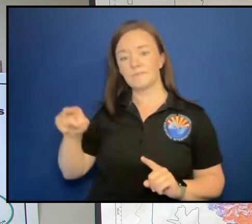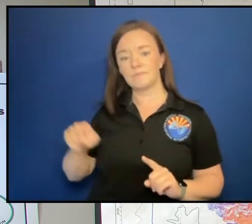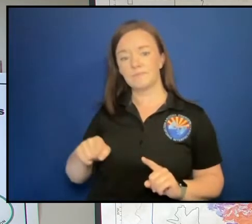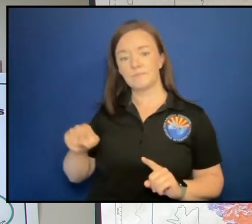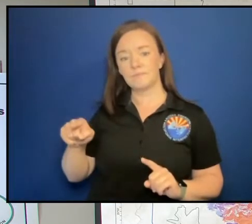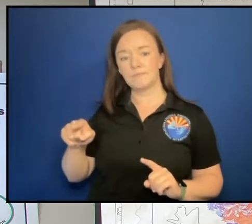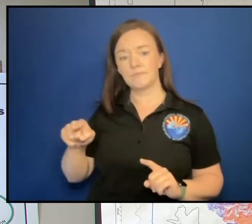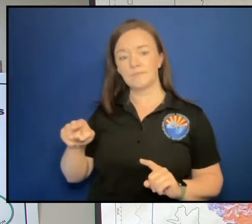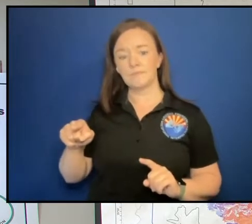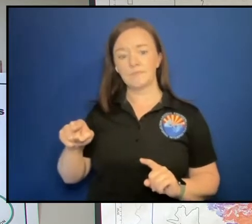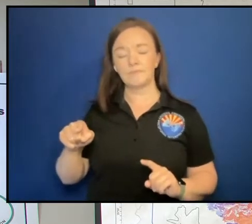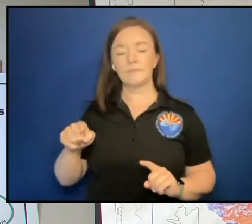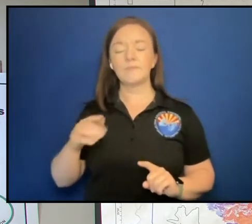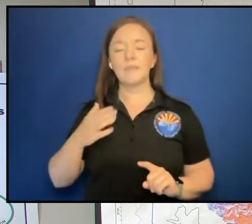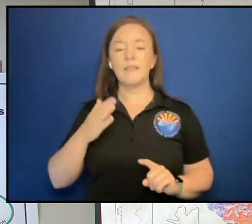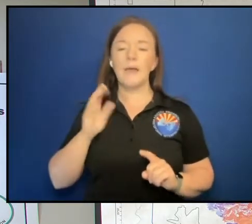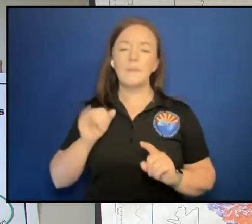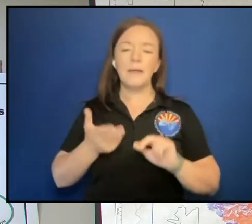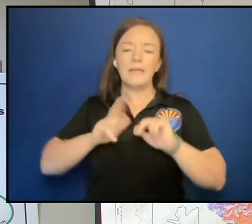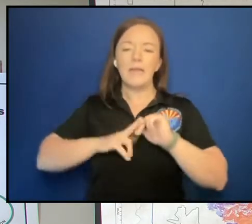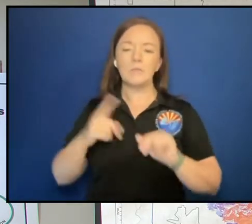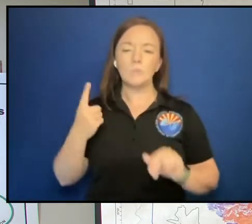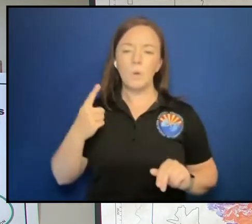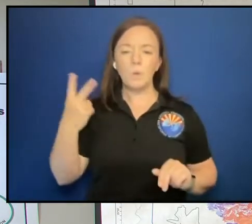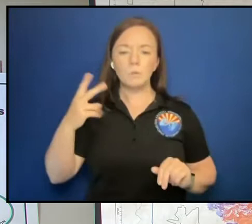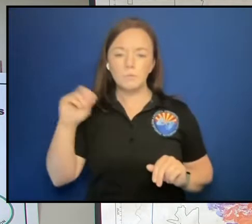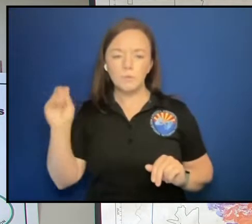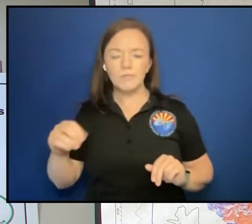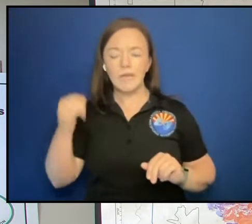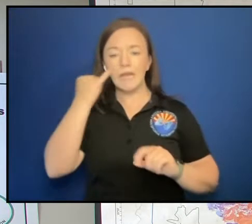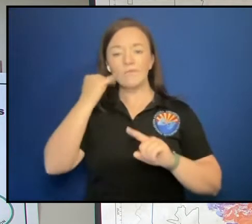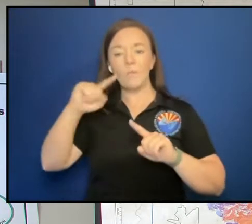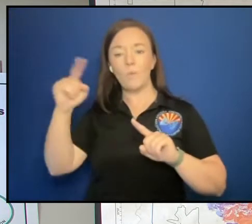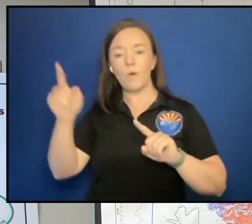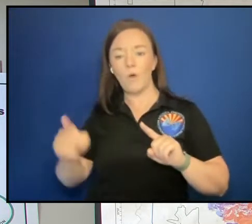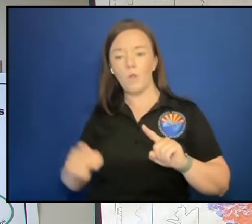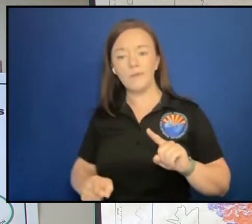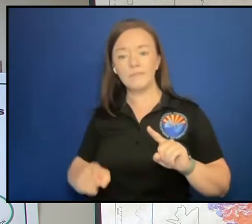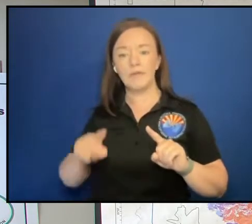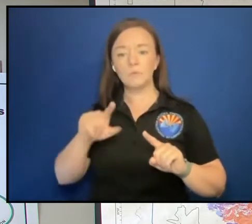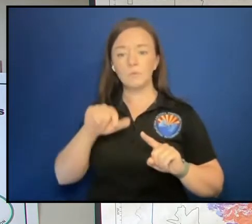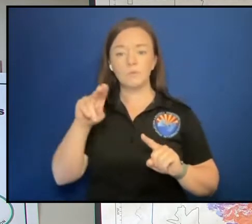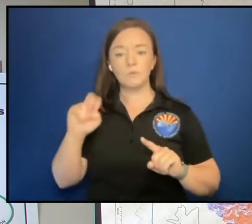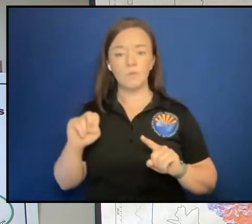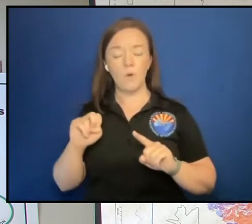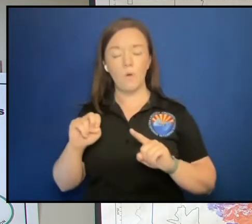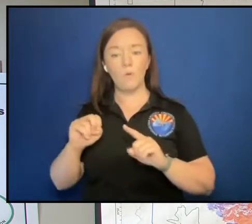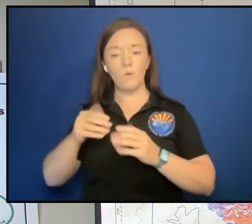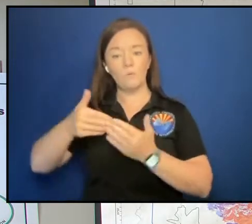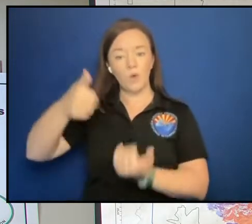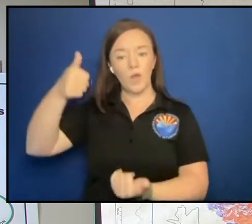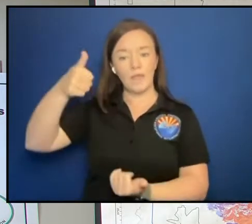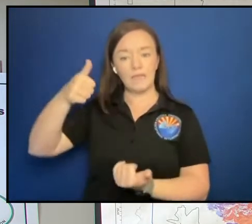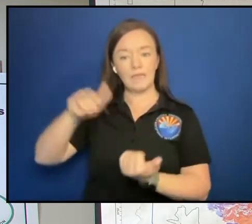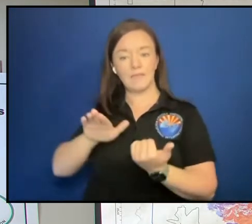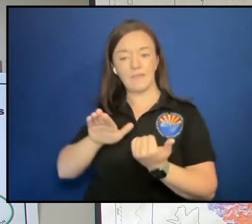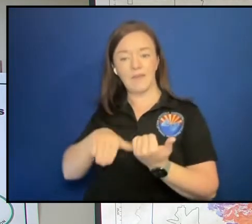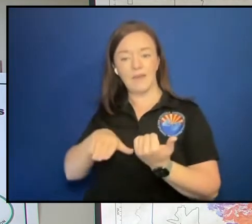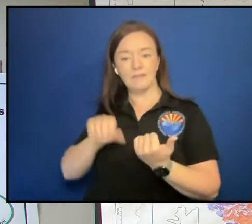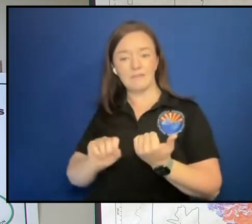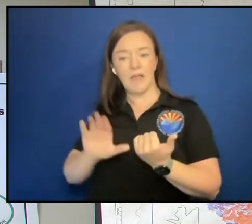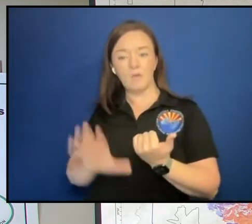might gain us a percent or two. And then if we went all the way down to the zone break on this side, that's probably,